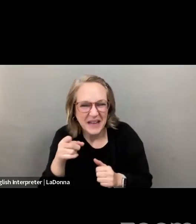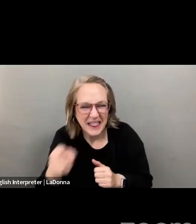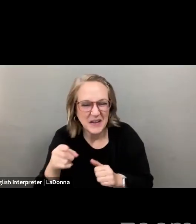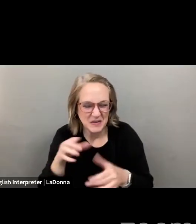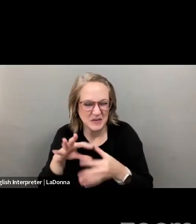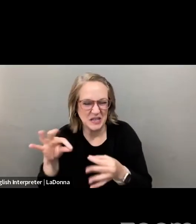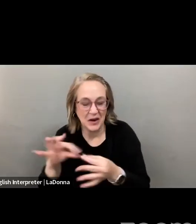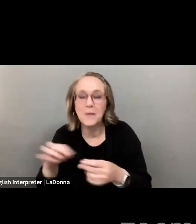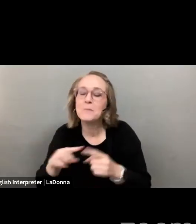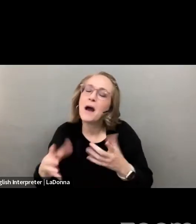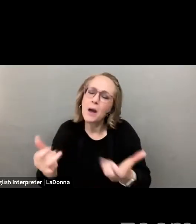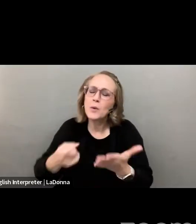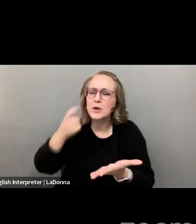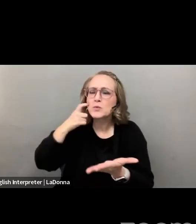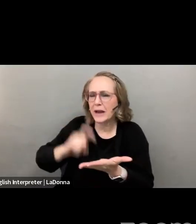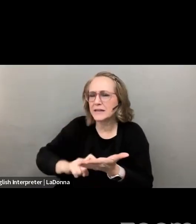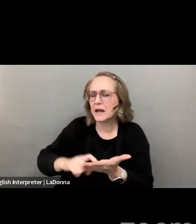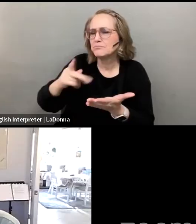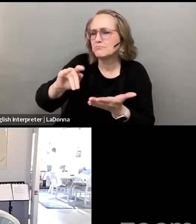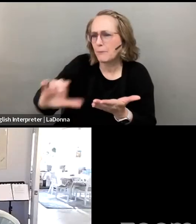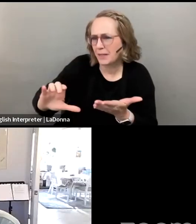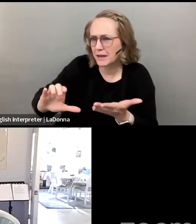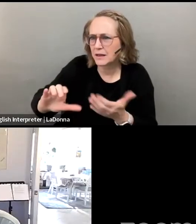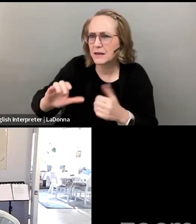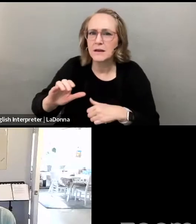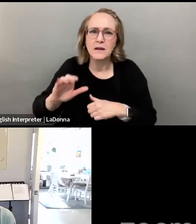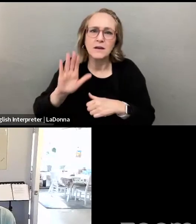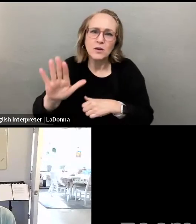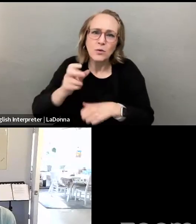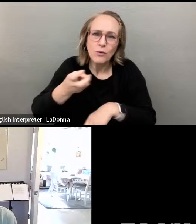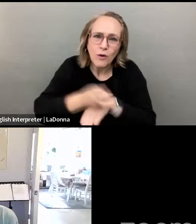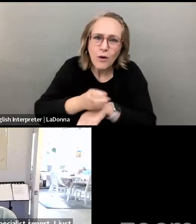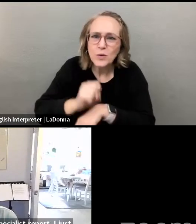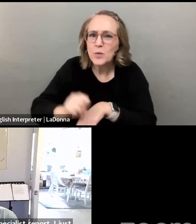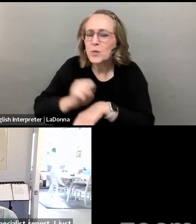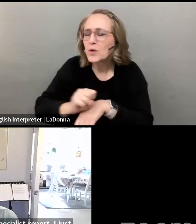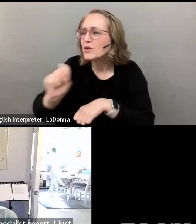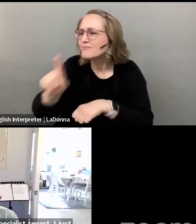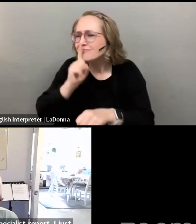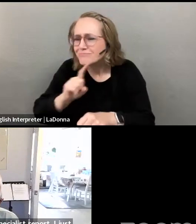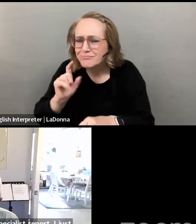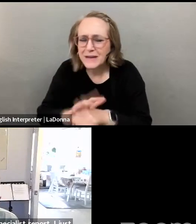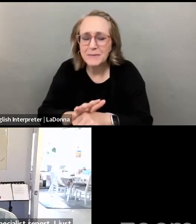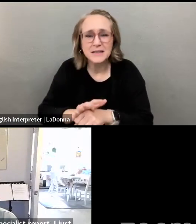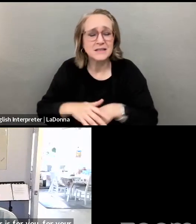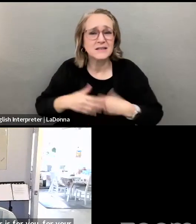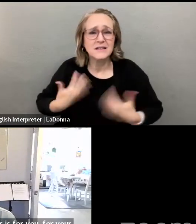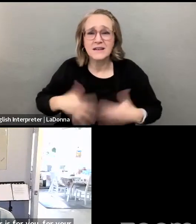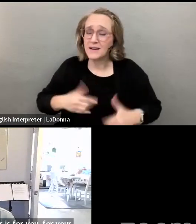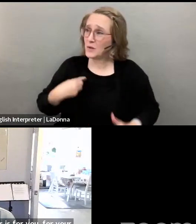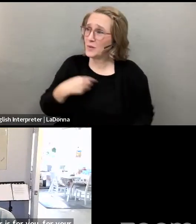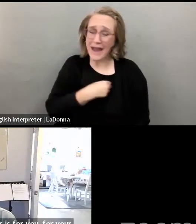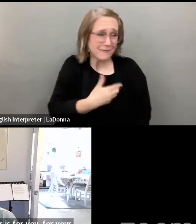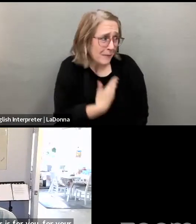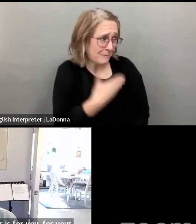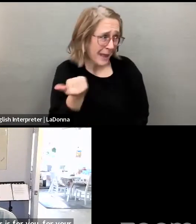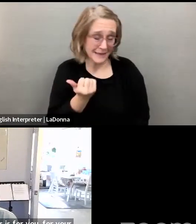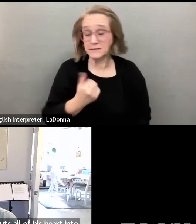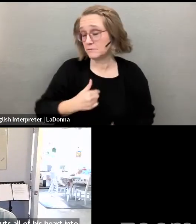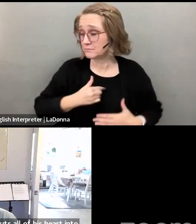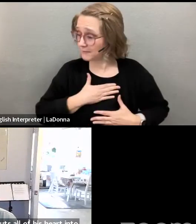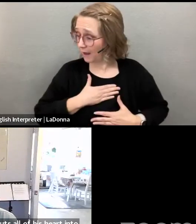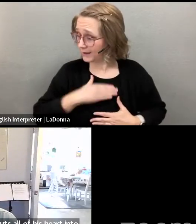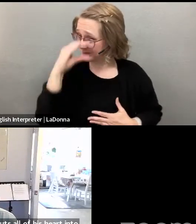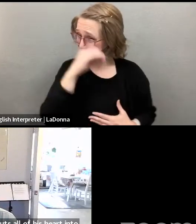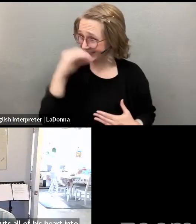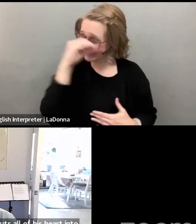but I wanted to recognize you for all of your hard work and dedication, because I think we have one of the best walks. So